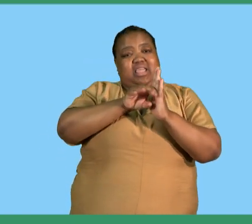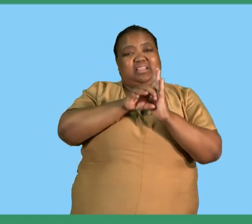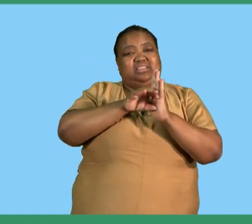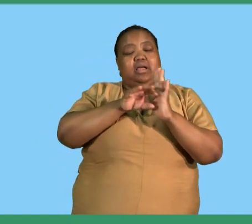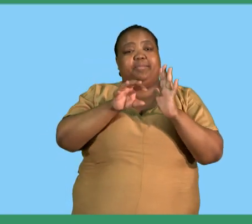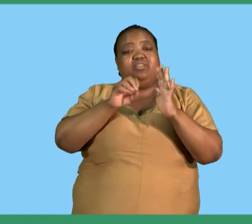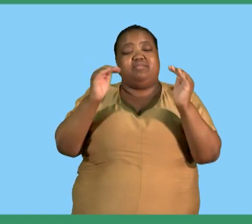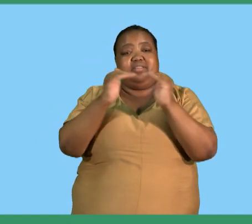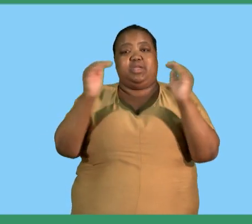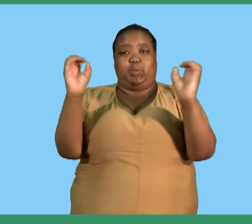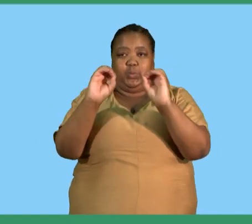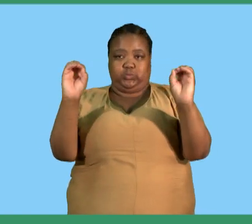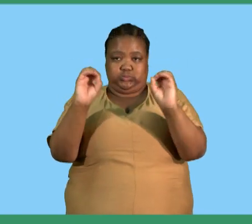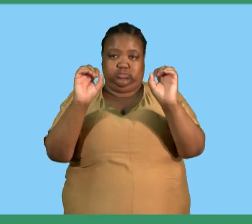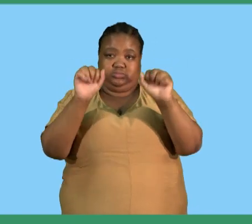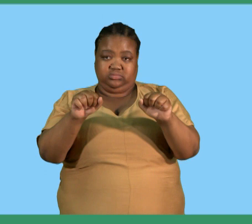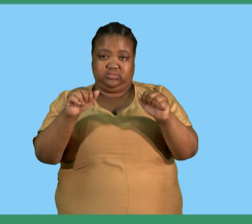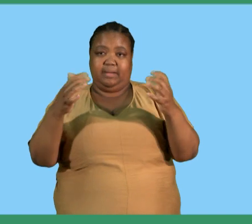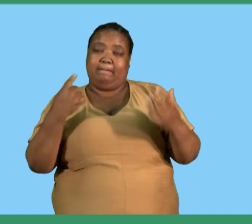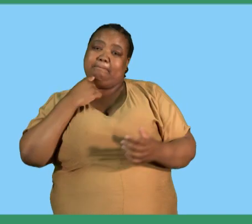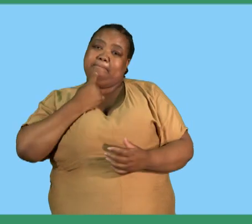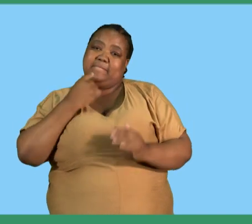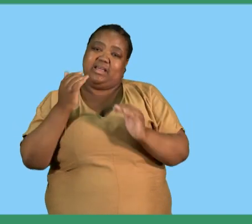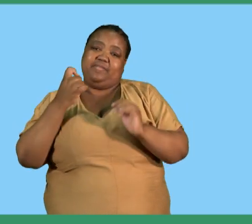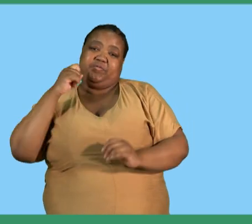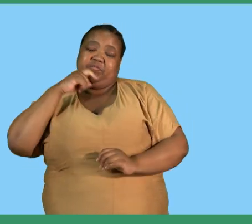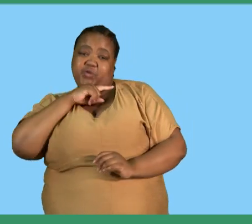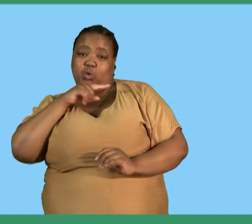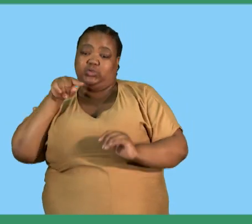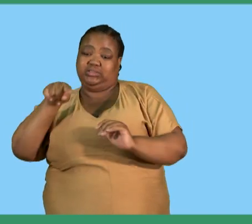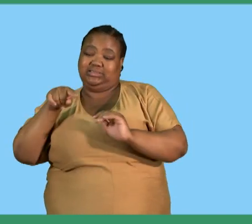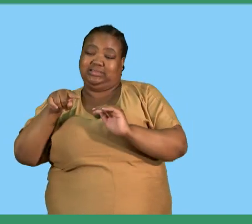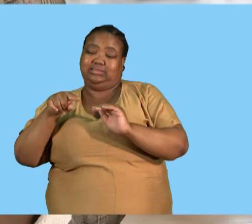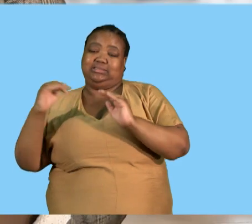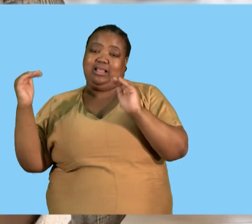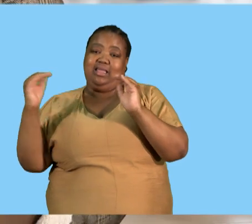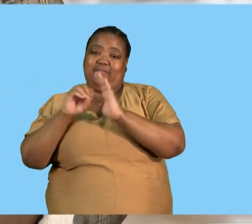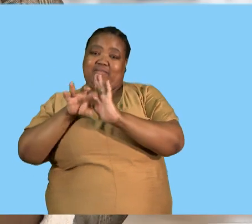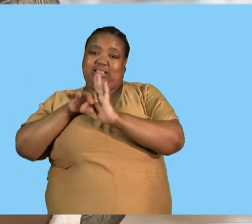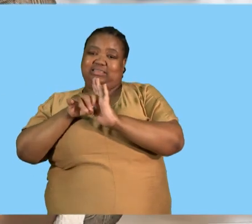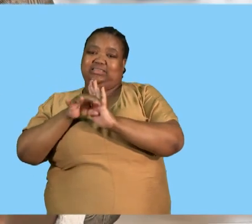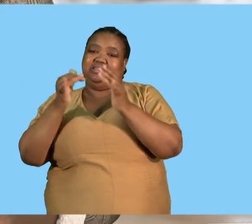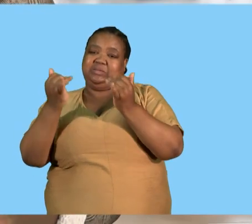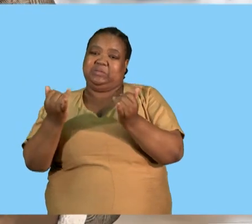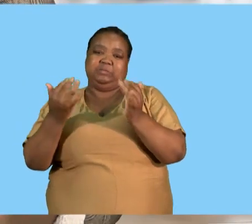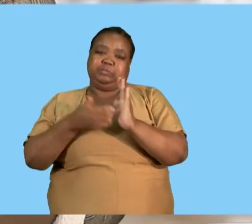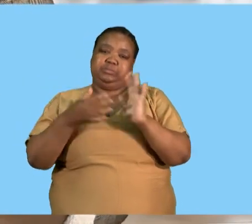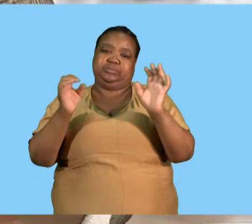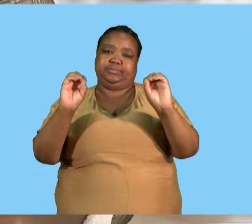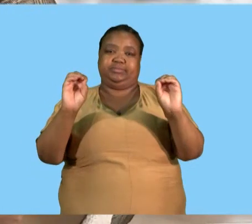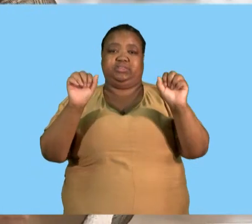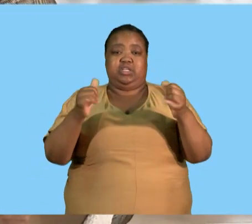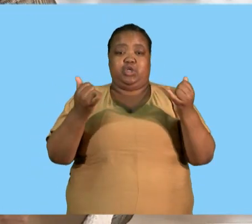false advertising is not credited. It will not be credited at all. So there is unfair advertising and not